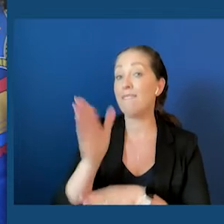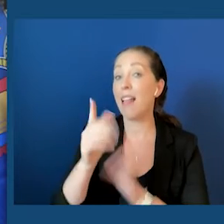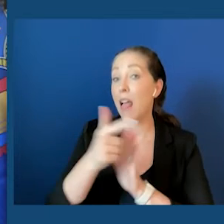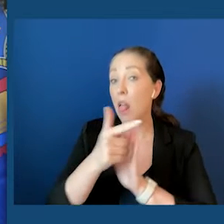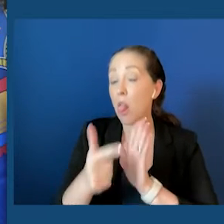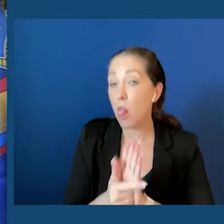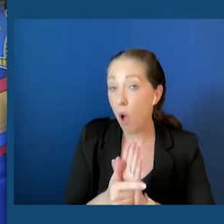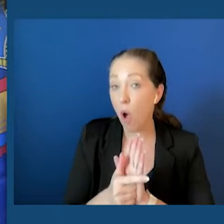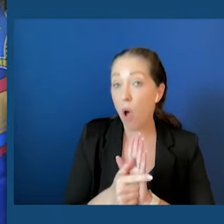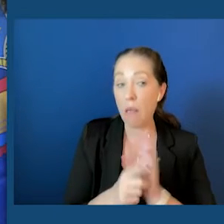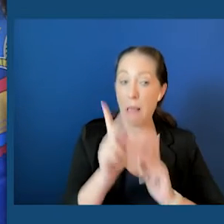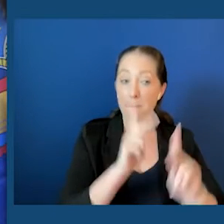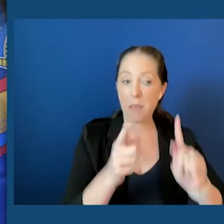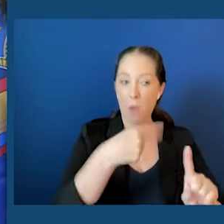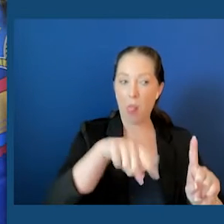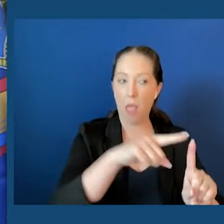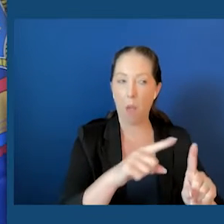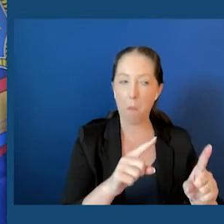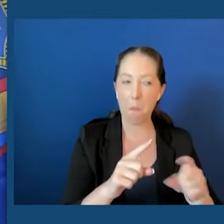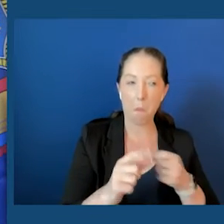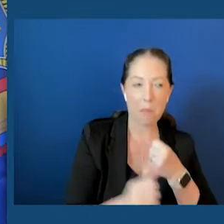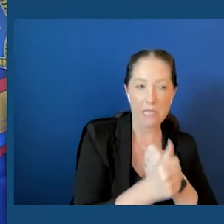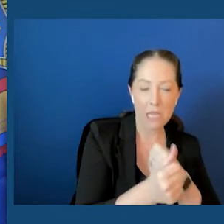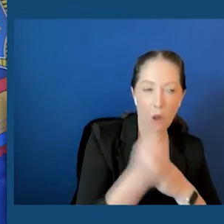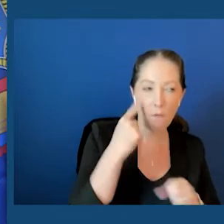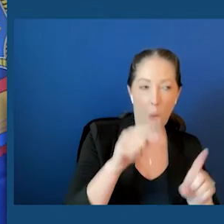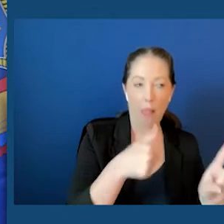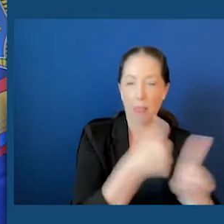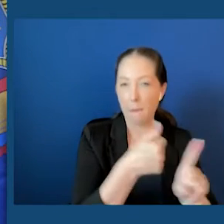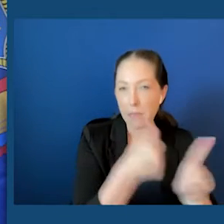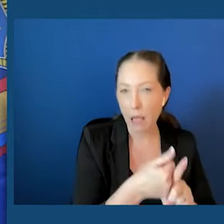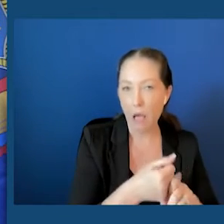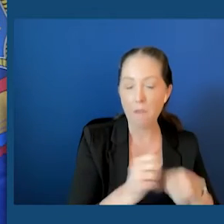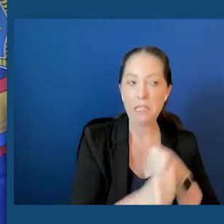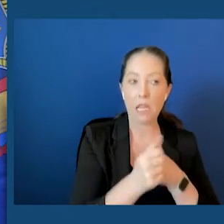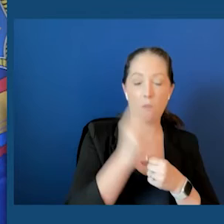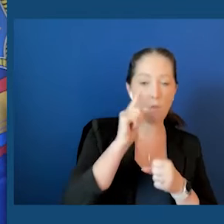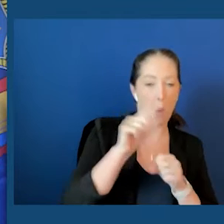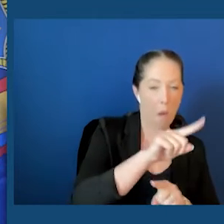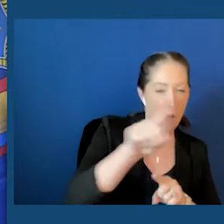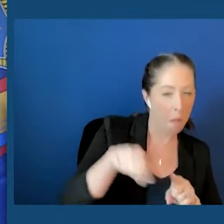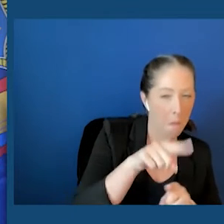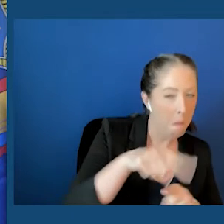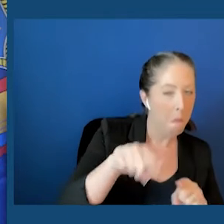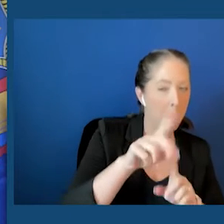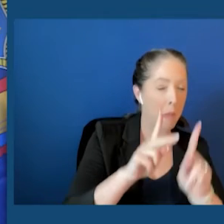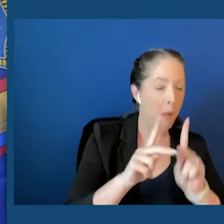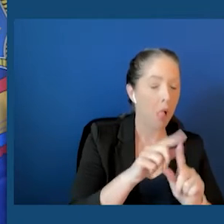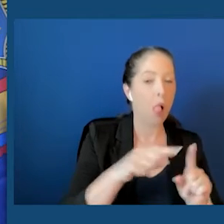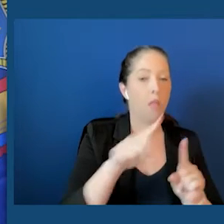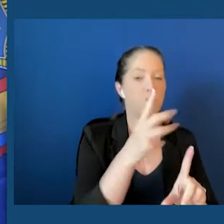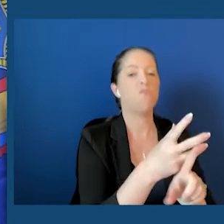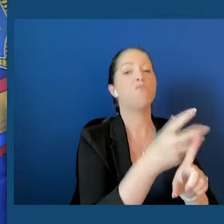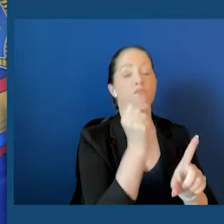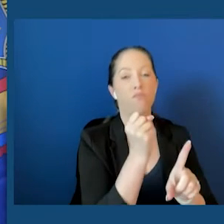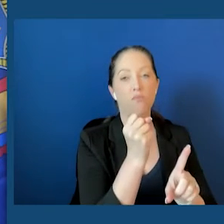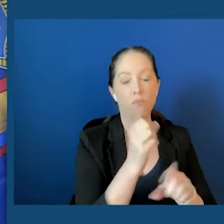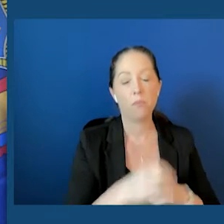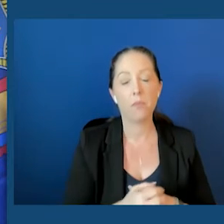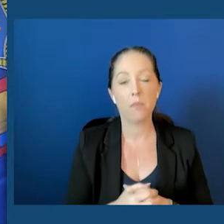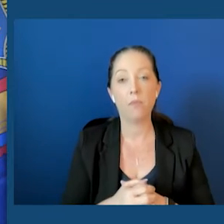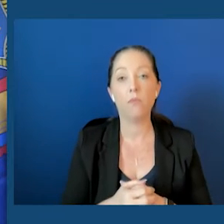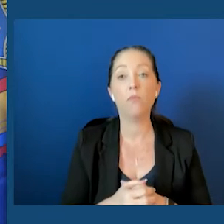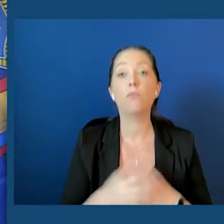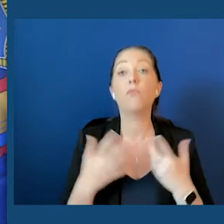from people who pose a danger to themselves and certainly posing a danger to others. And so far this year, we've